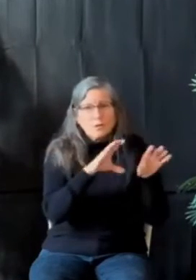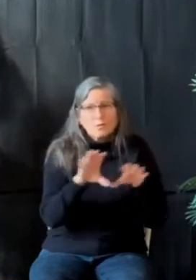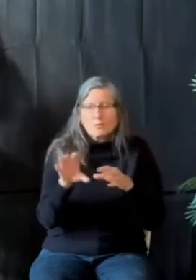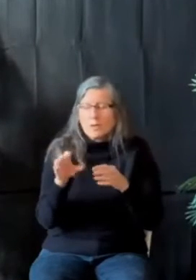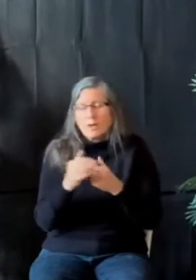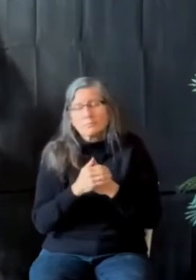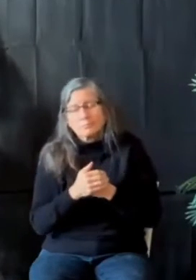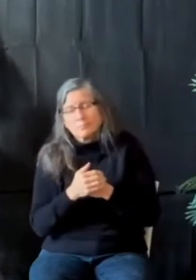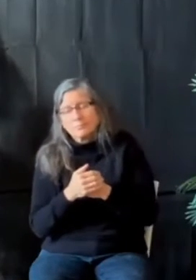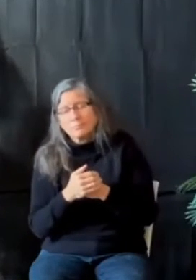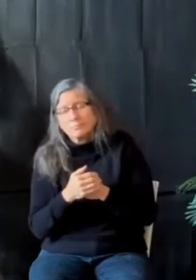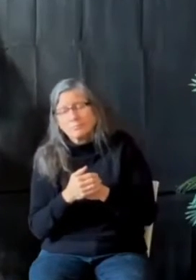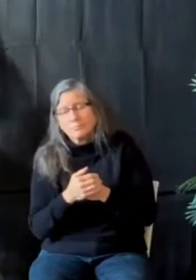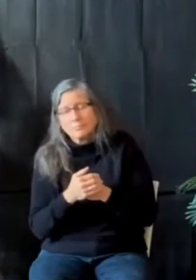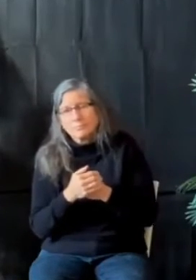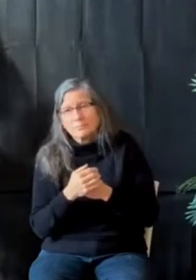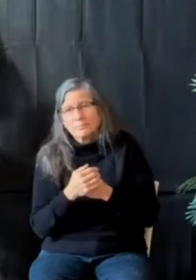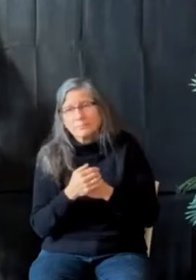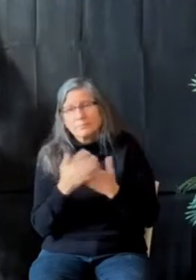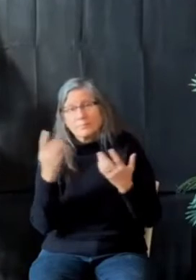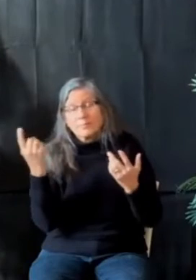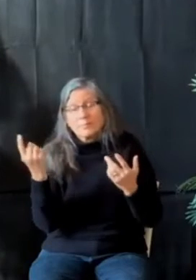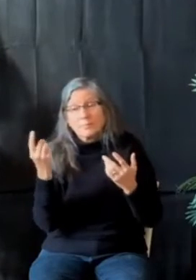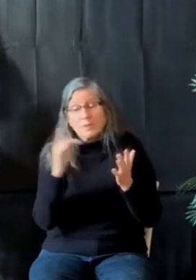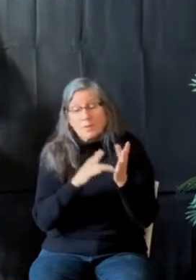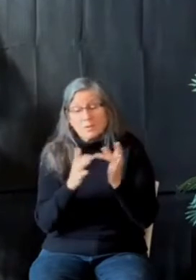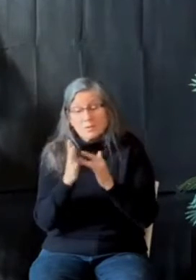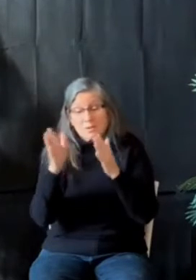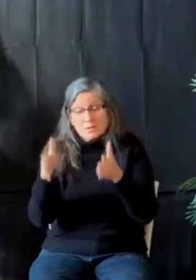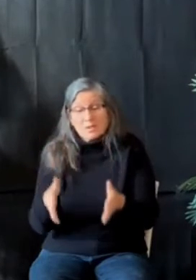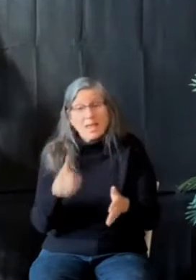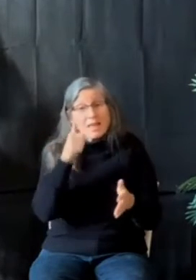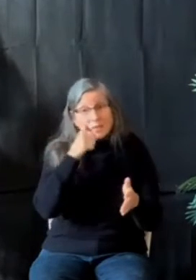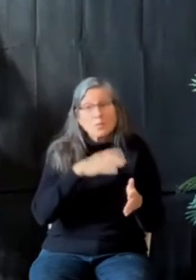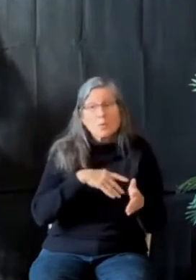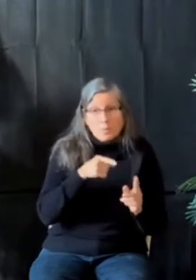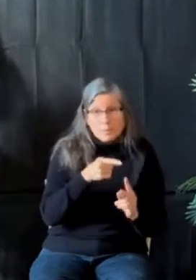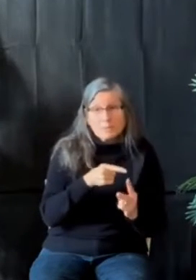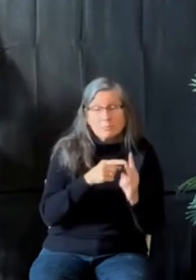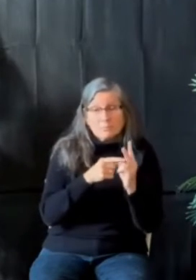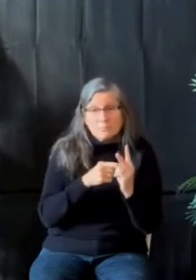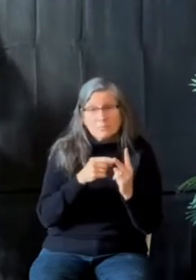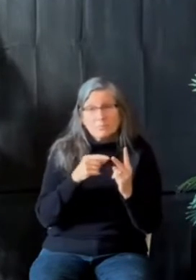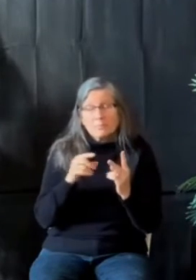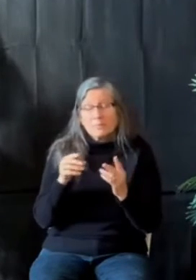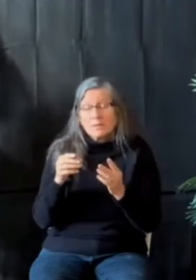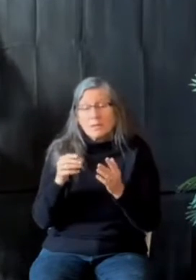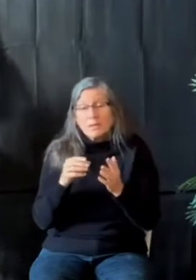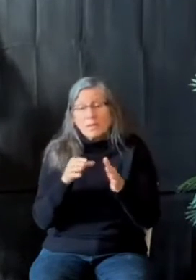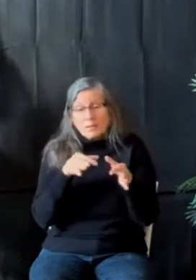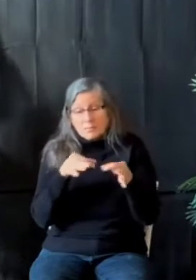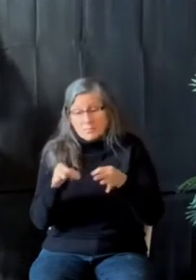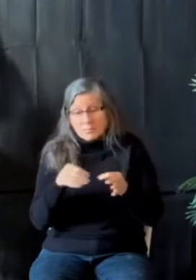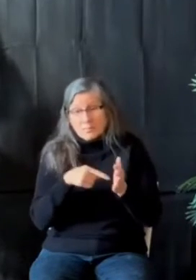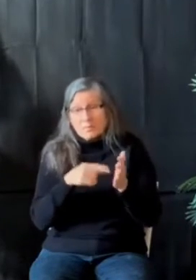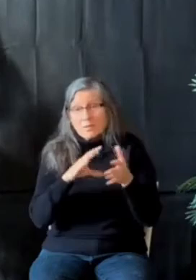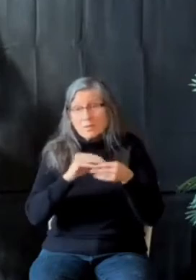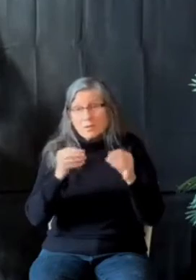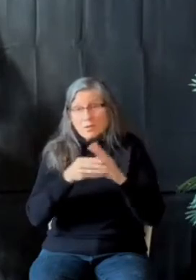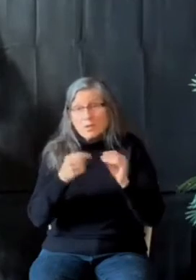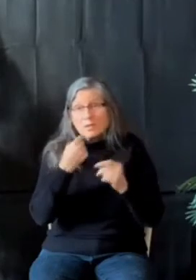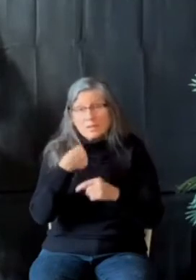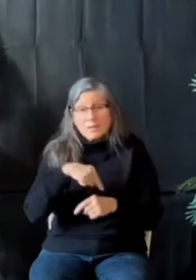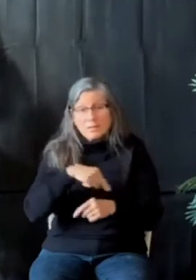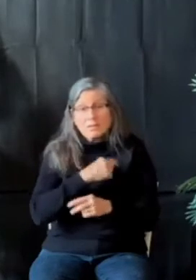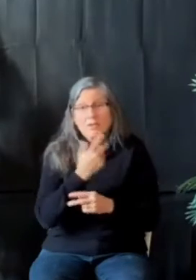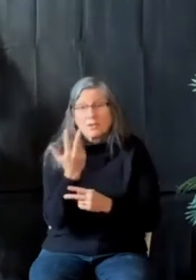And so the scripture says, there was only Jesus left and the woman still standing there. The illustration of this story tells us three